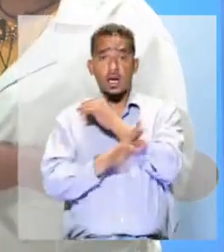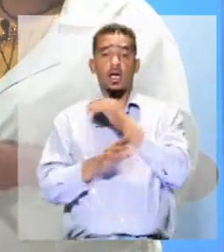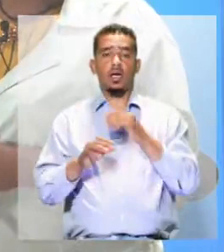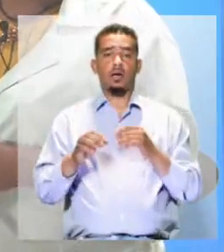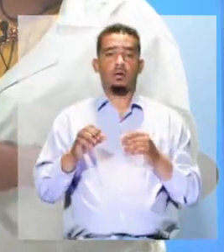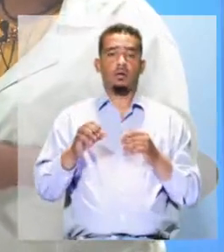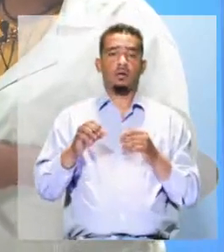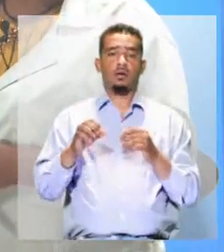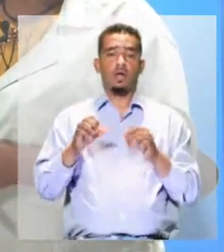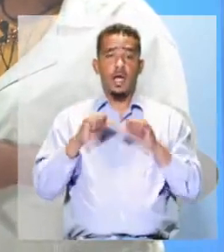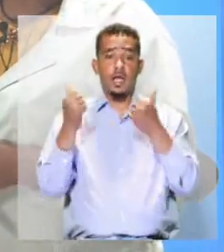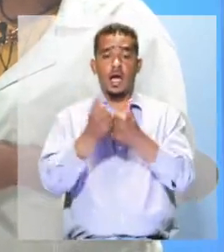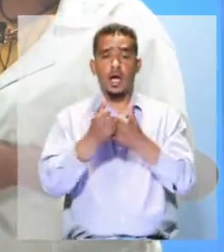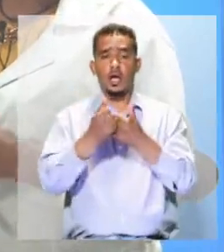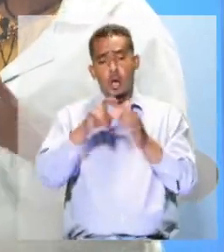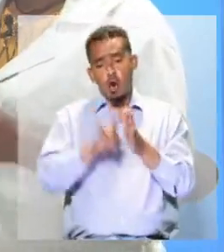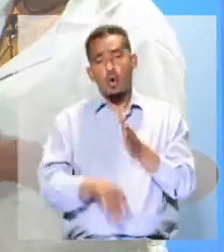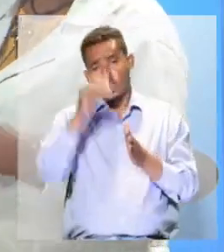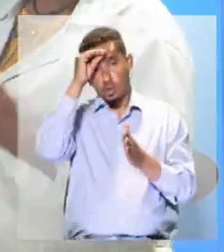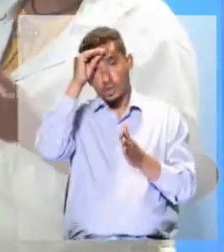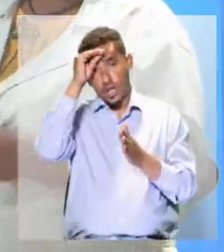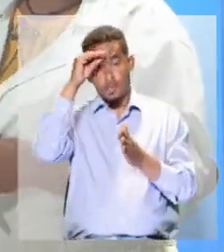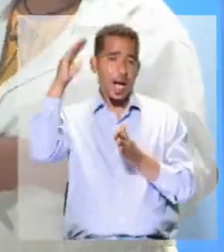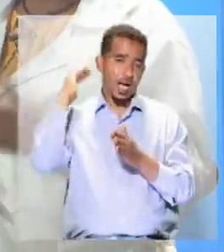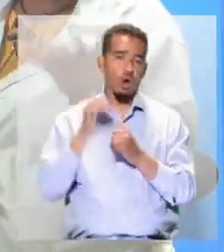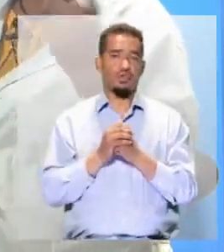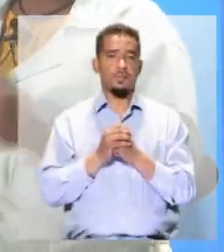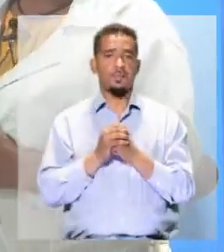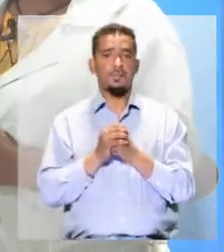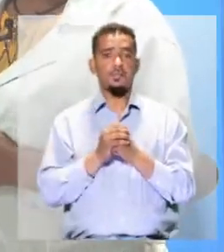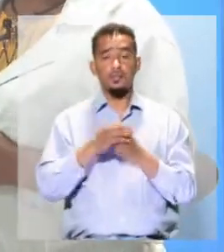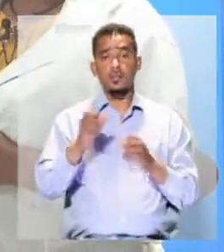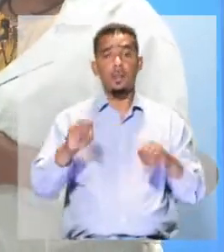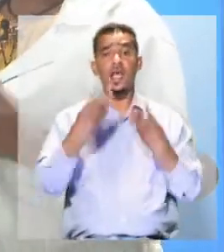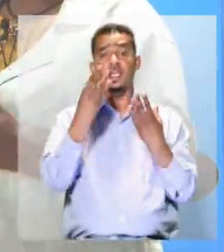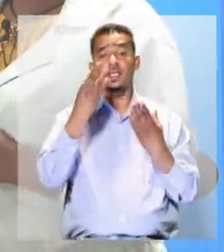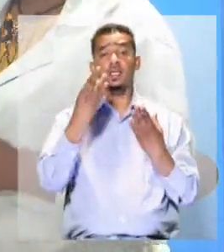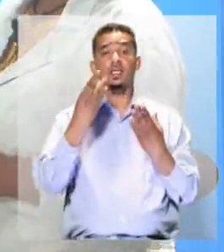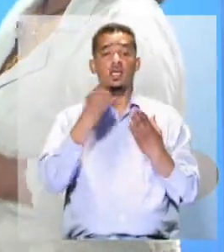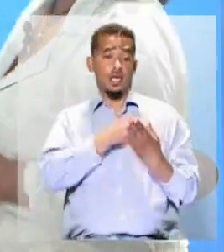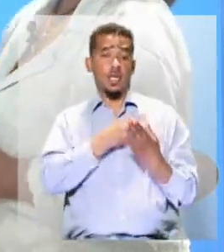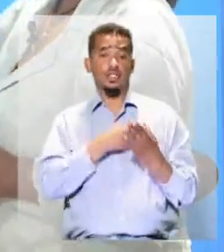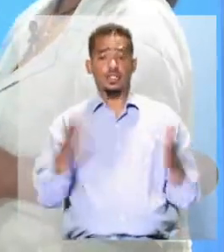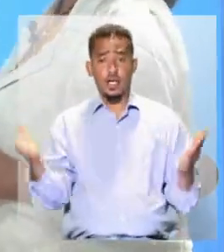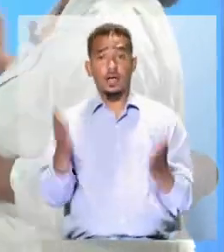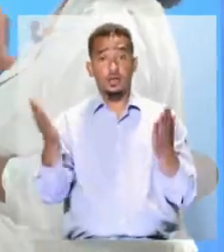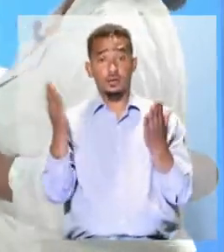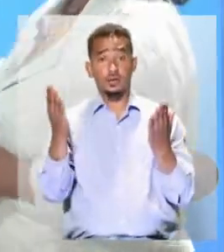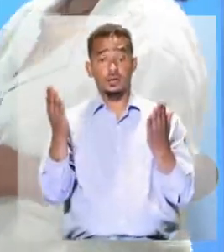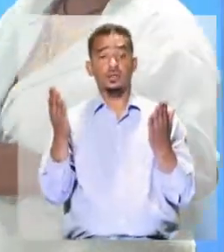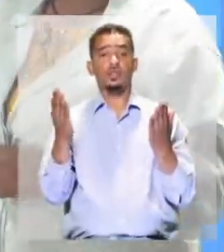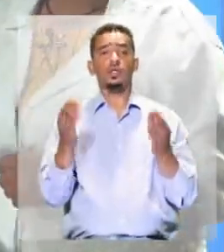low educational background. And also, many religions encourage large